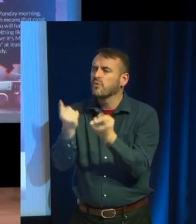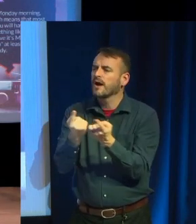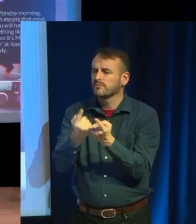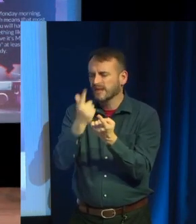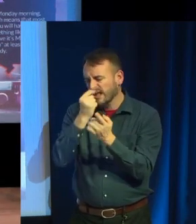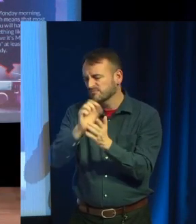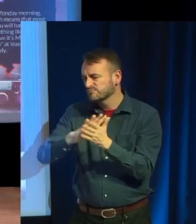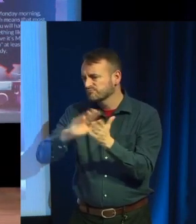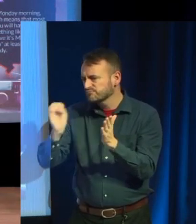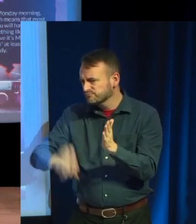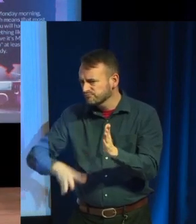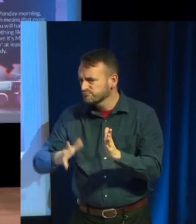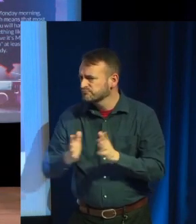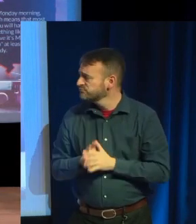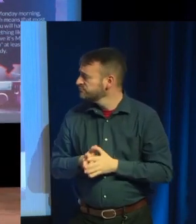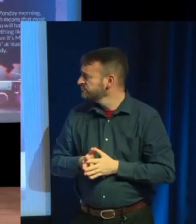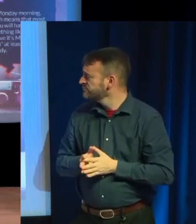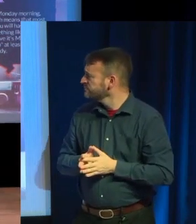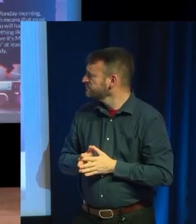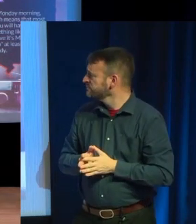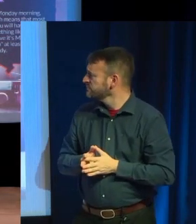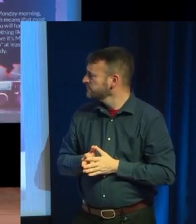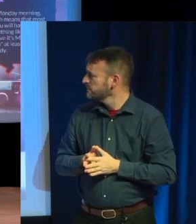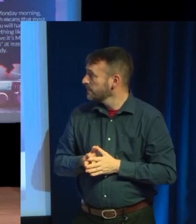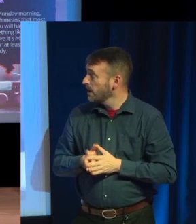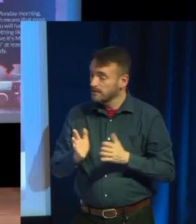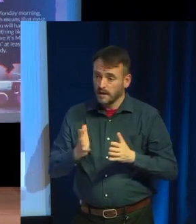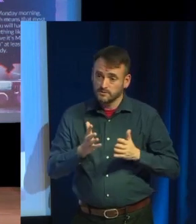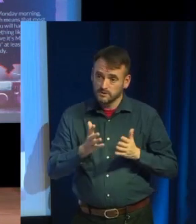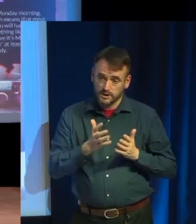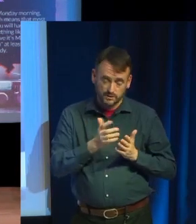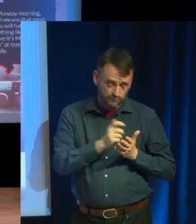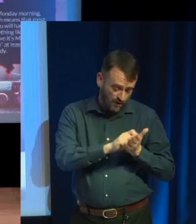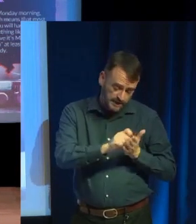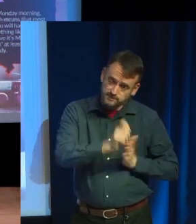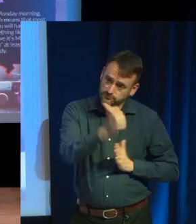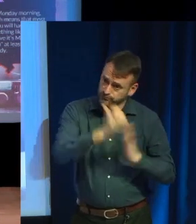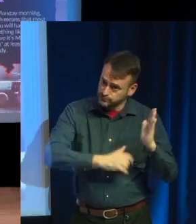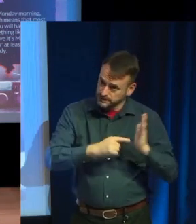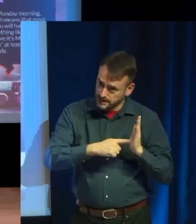Okay, so that were the basics for the writing part.